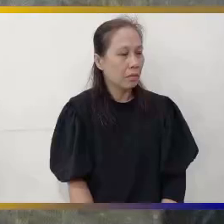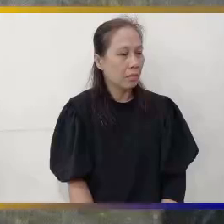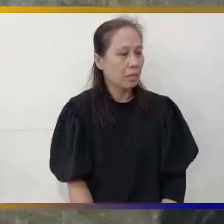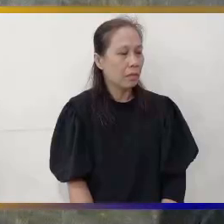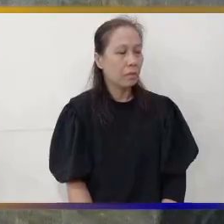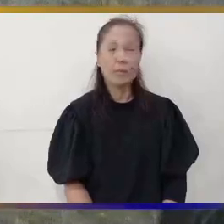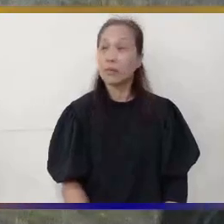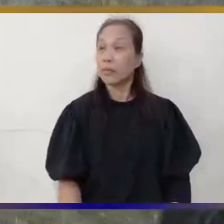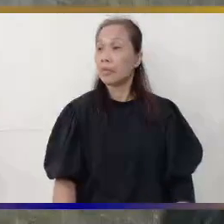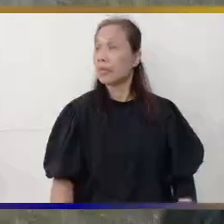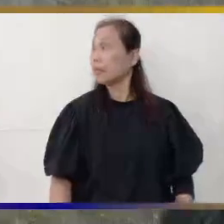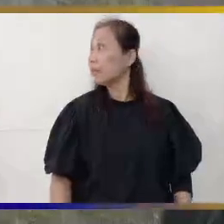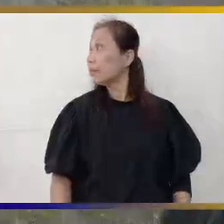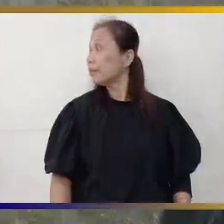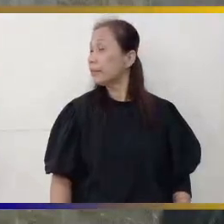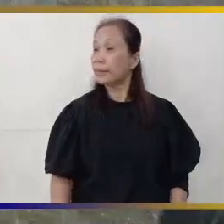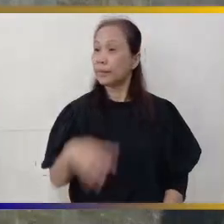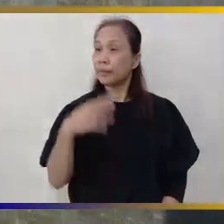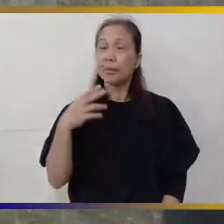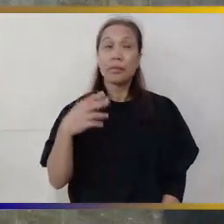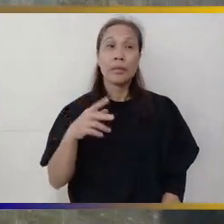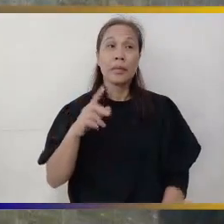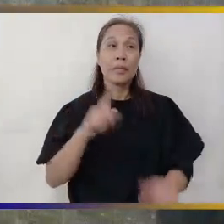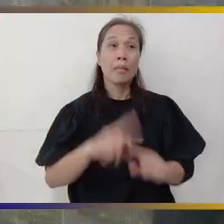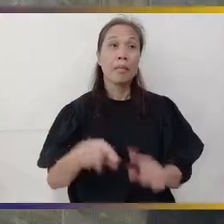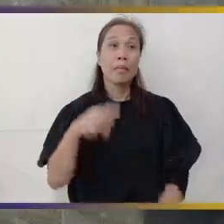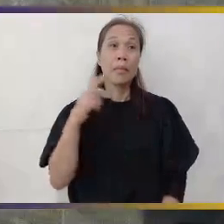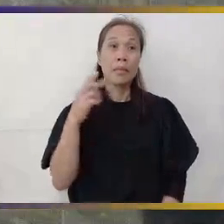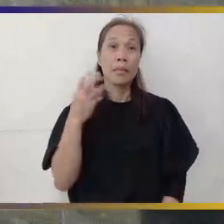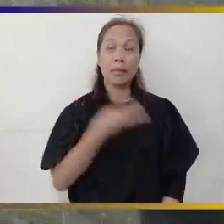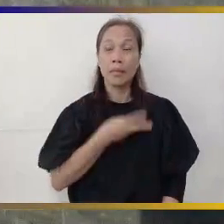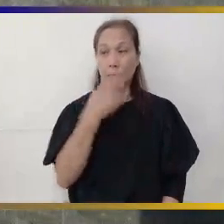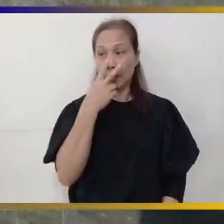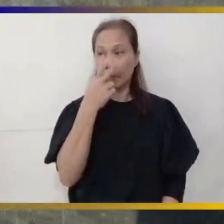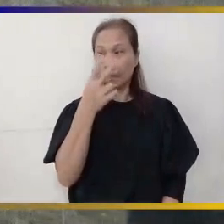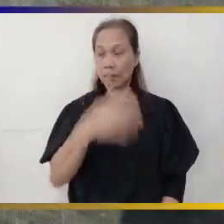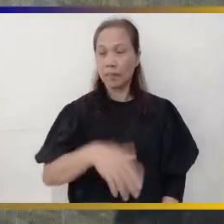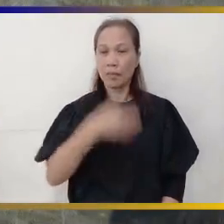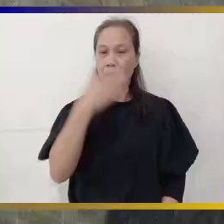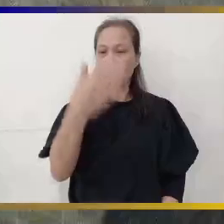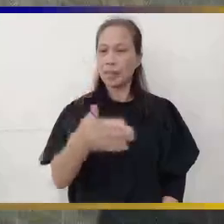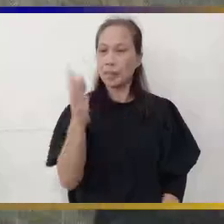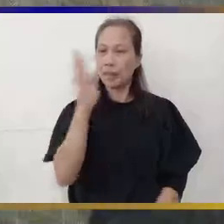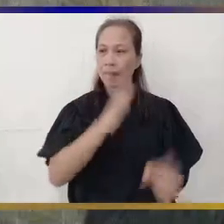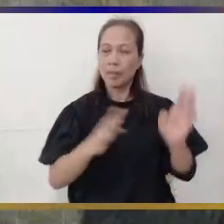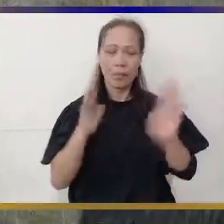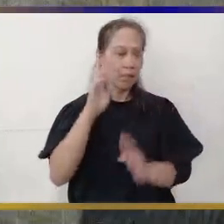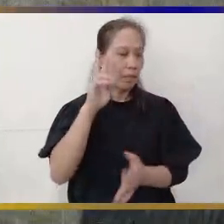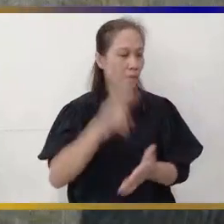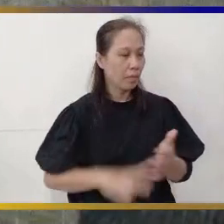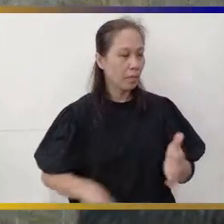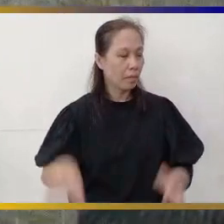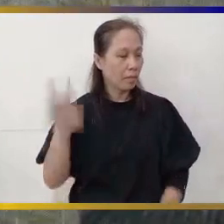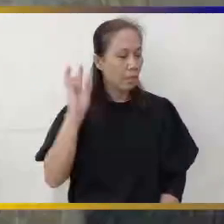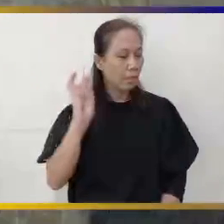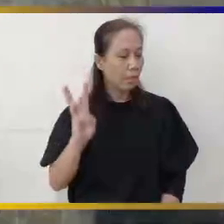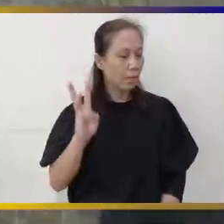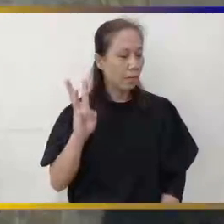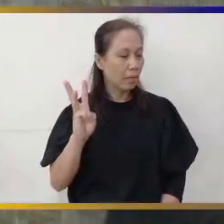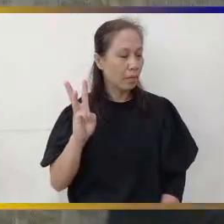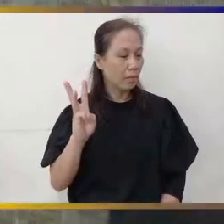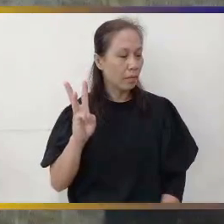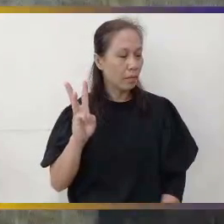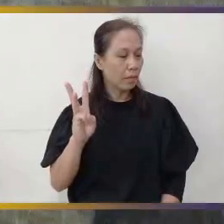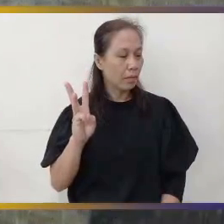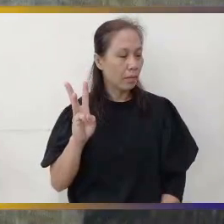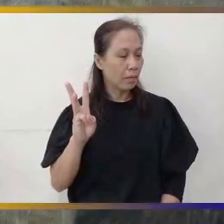makikita natin yung next naging problema po nila All right now sa first number si mga kapatid malaki